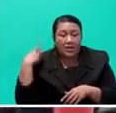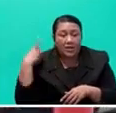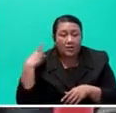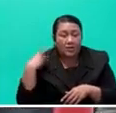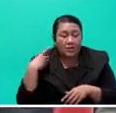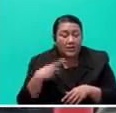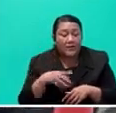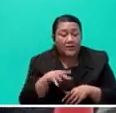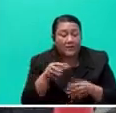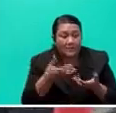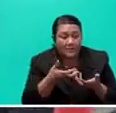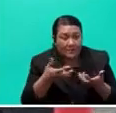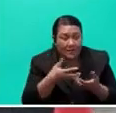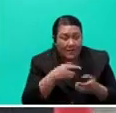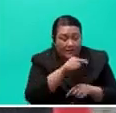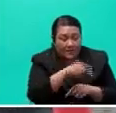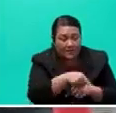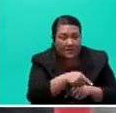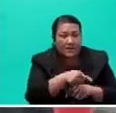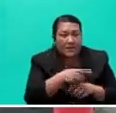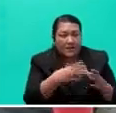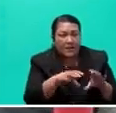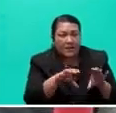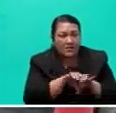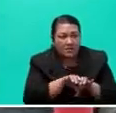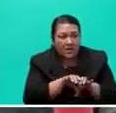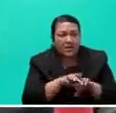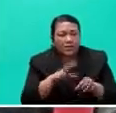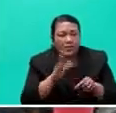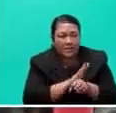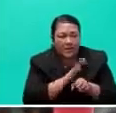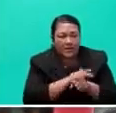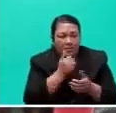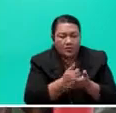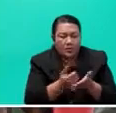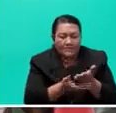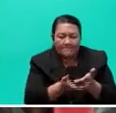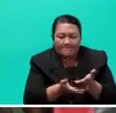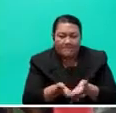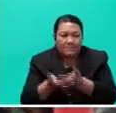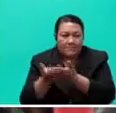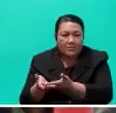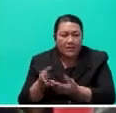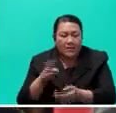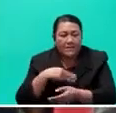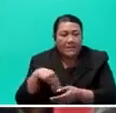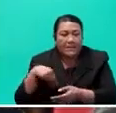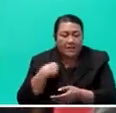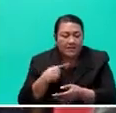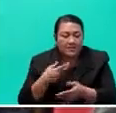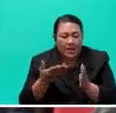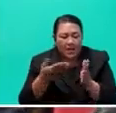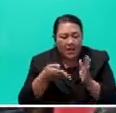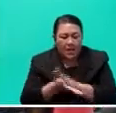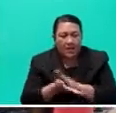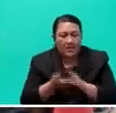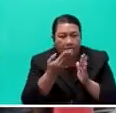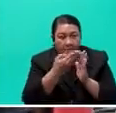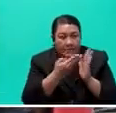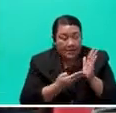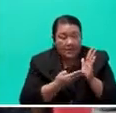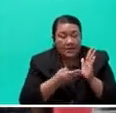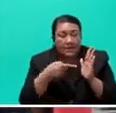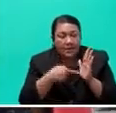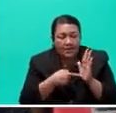Council. The Council may require a Secretary to administer and facilitate the obligations of the Council under the bill and to facilitate